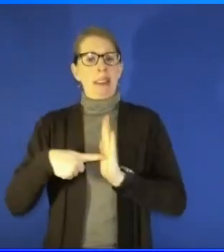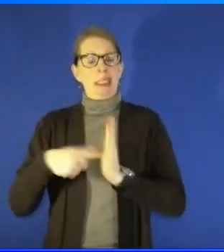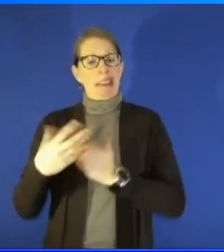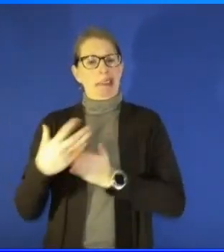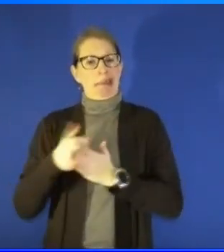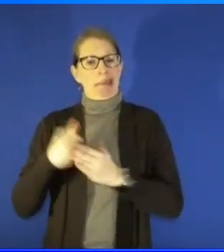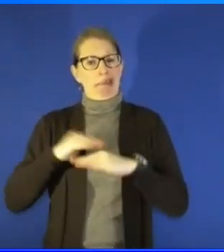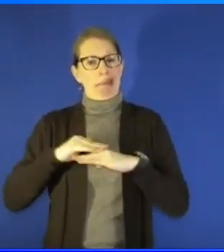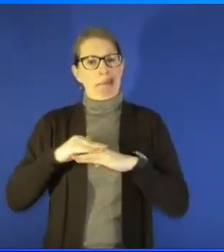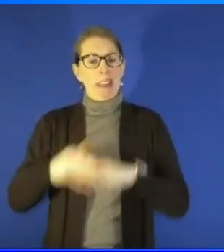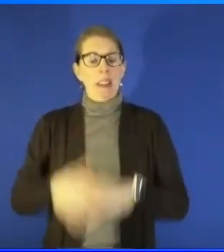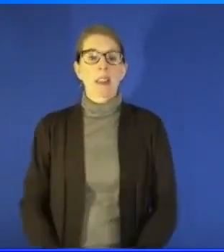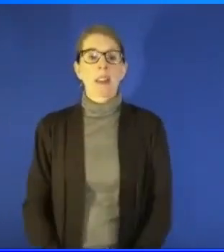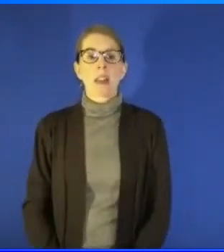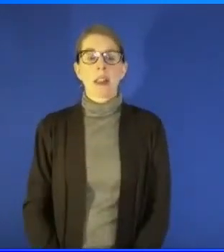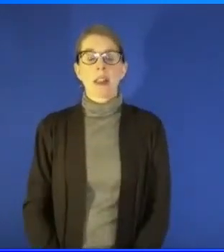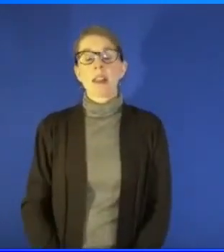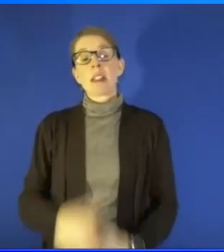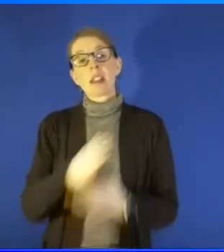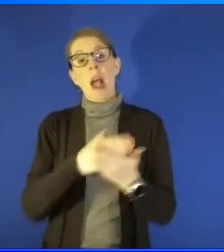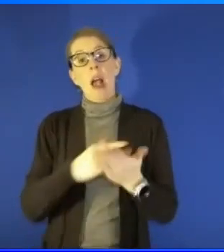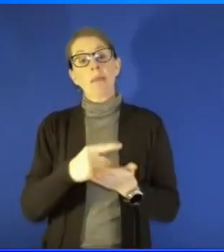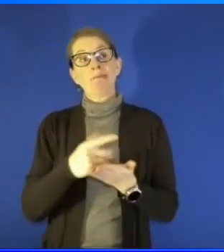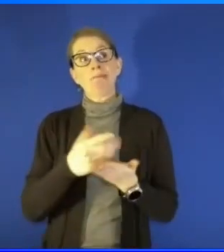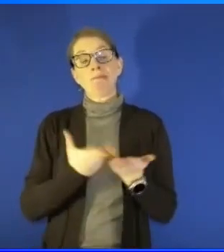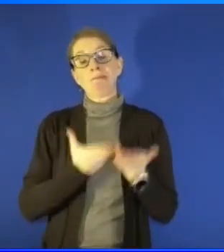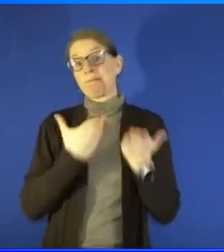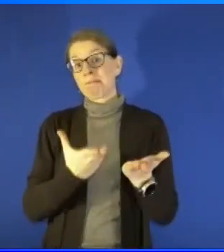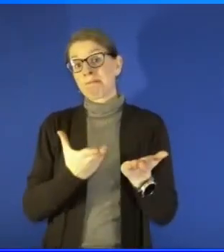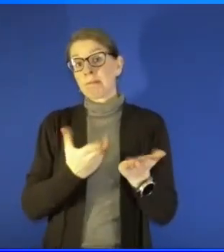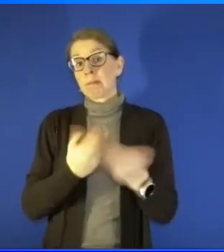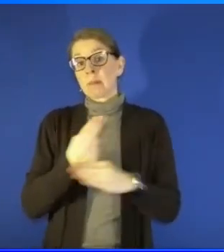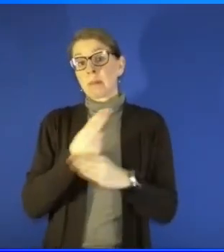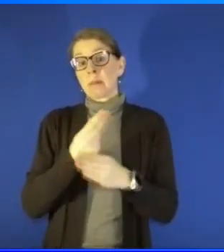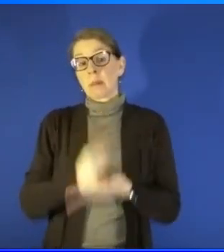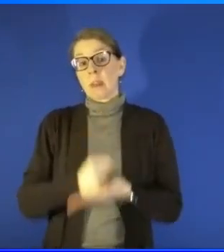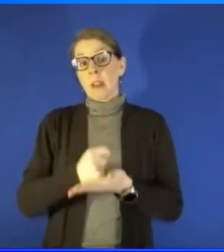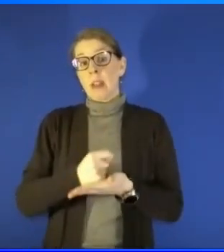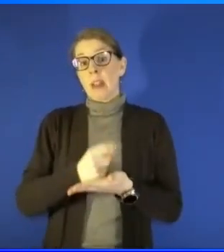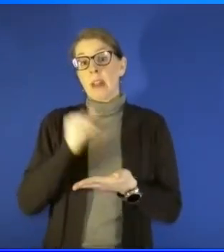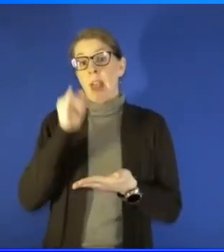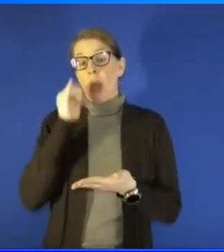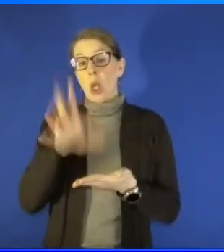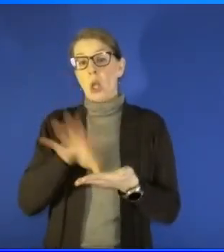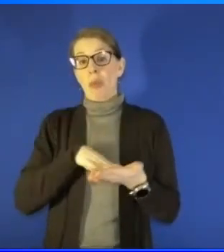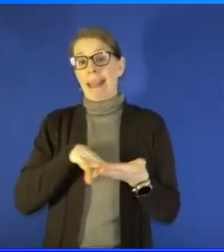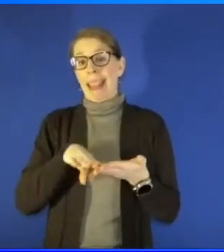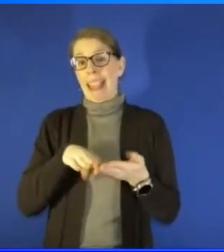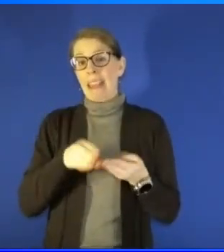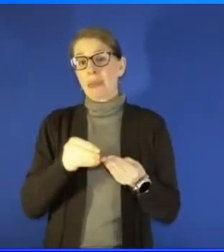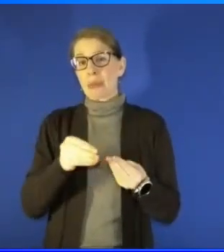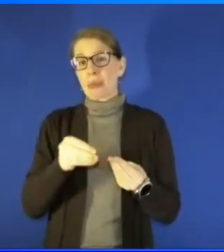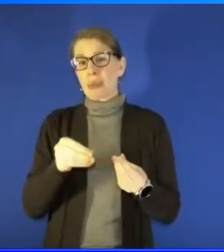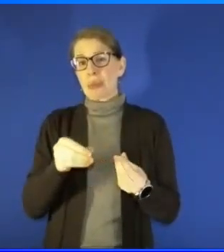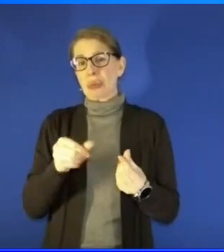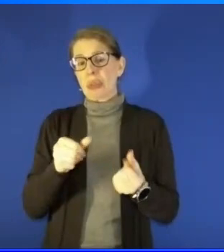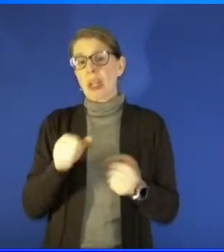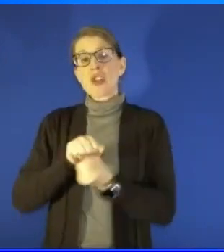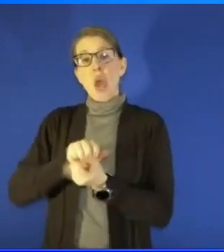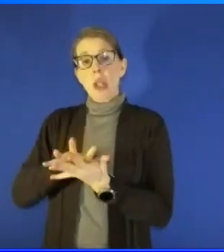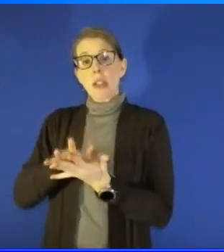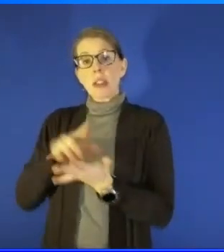suggestion that using therapies that will relieve those causes that we talked